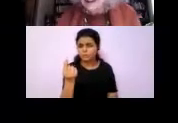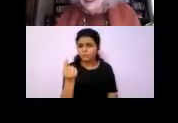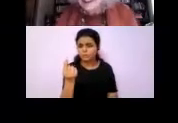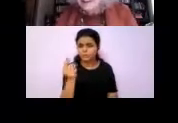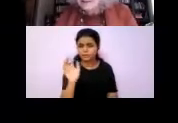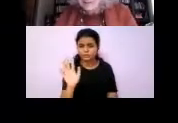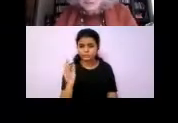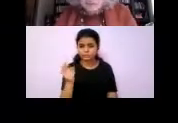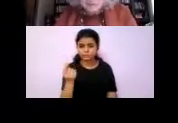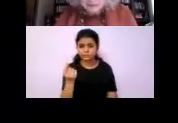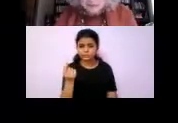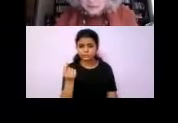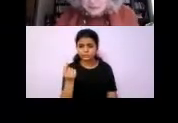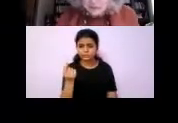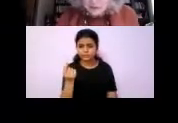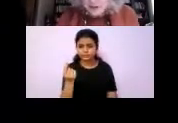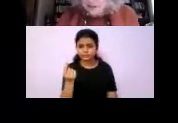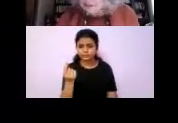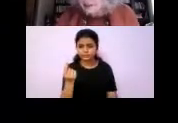very